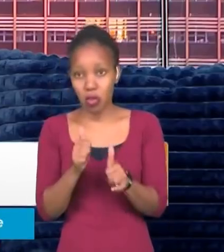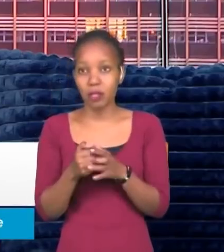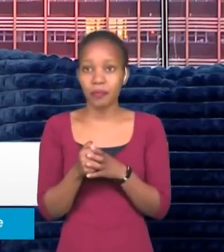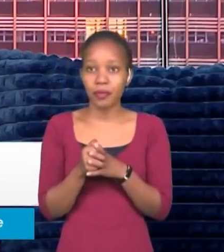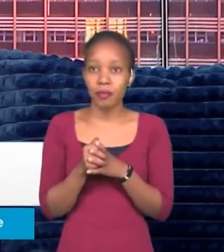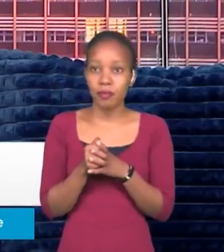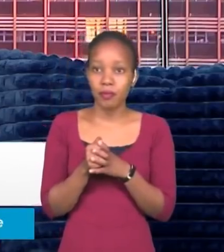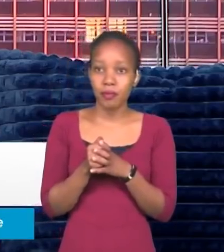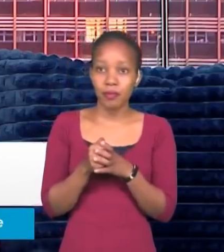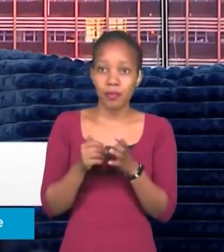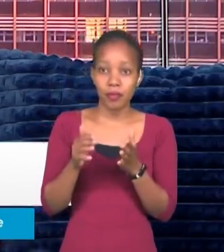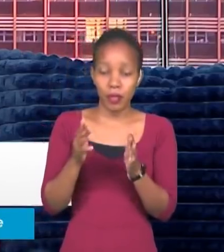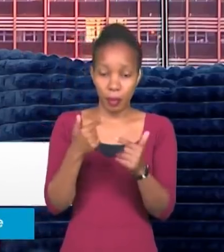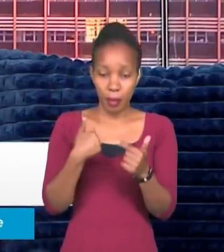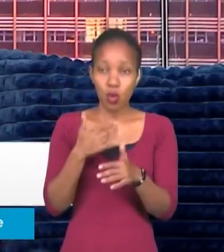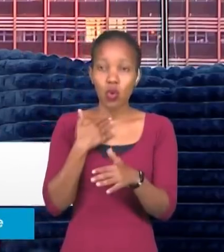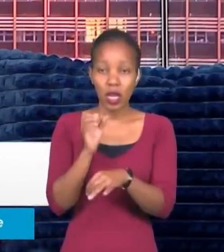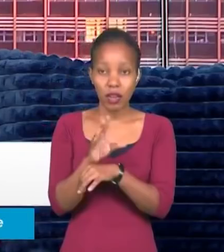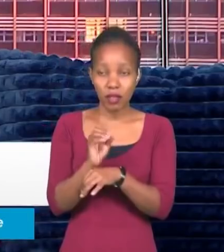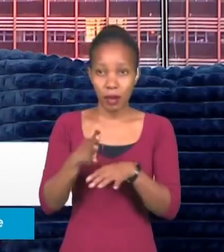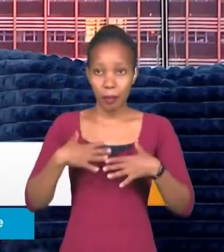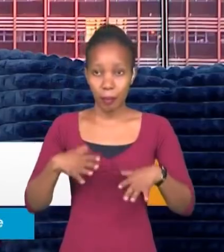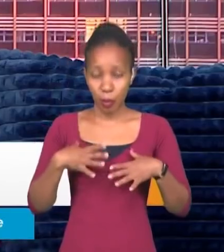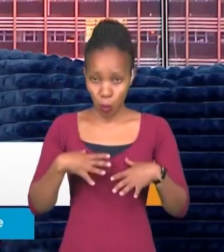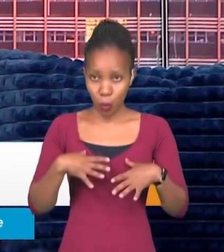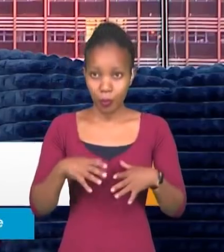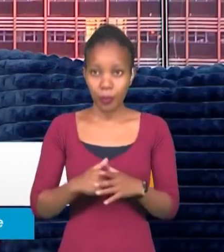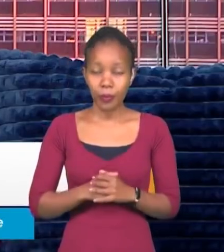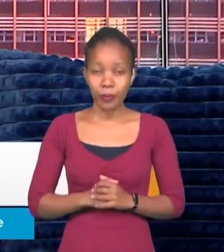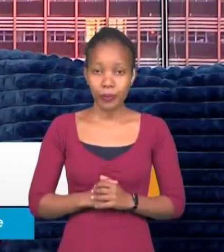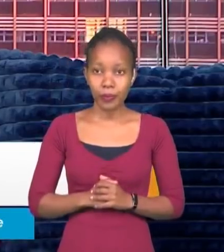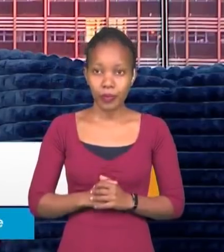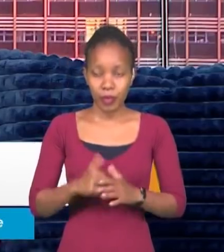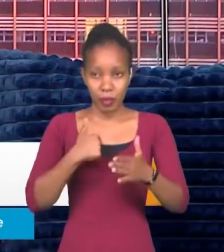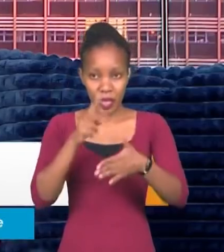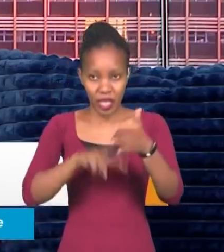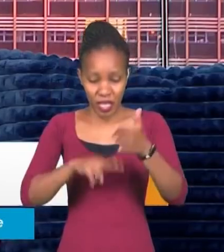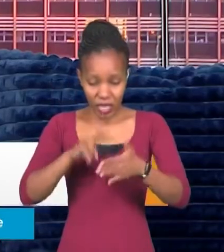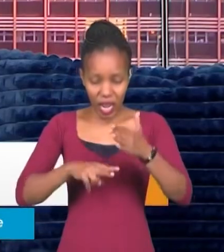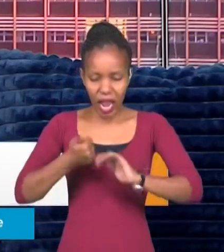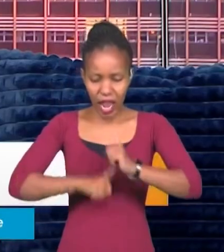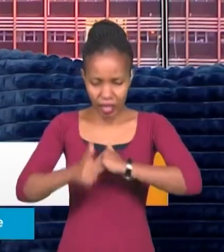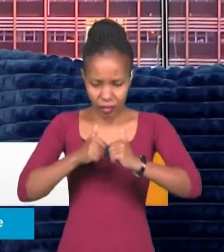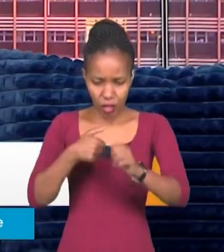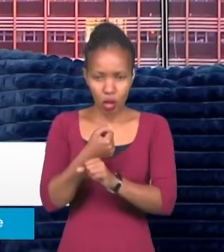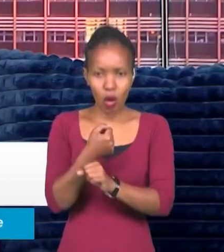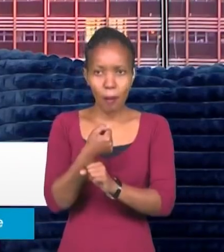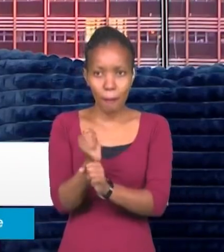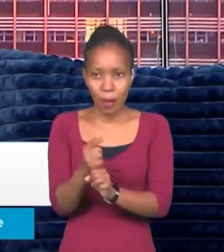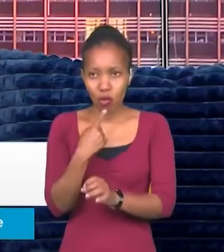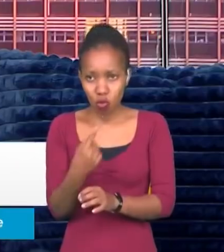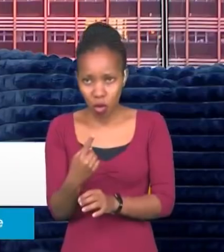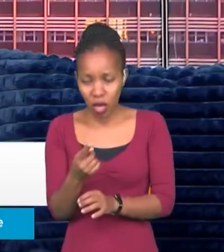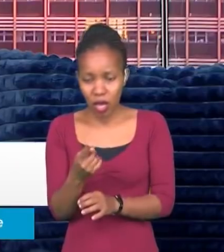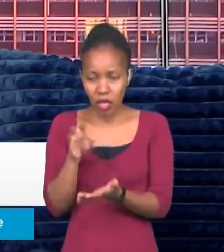I also would want to suggest this to most of the students, is that I read actively, and I make sure that maybe at